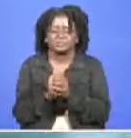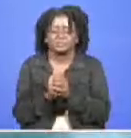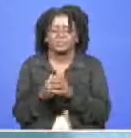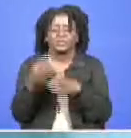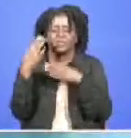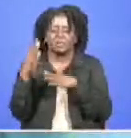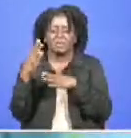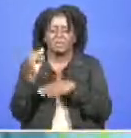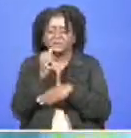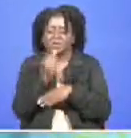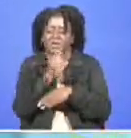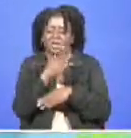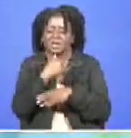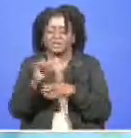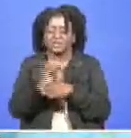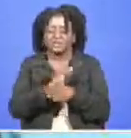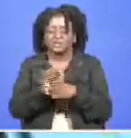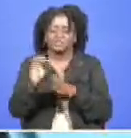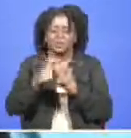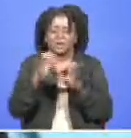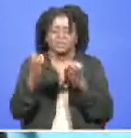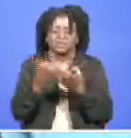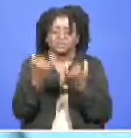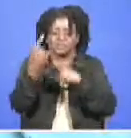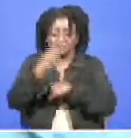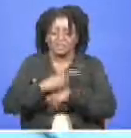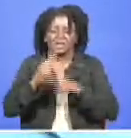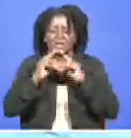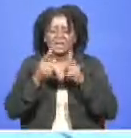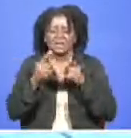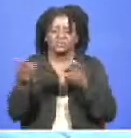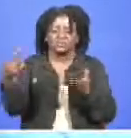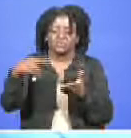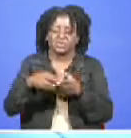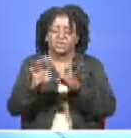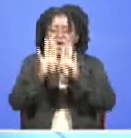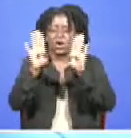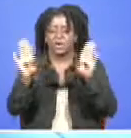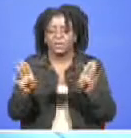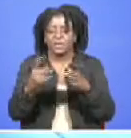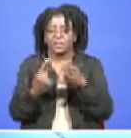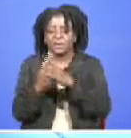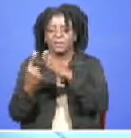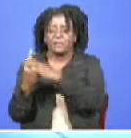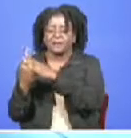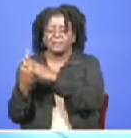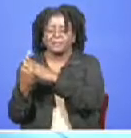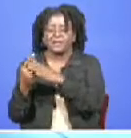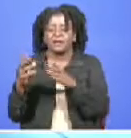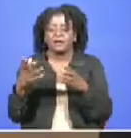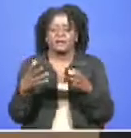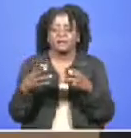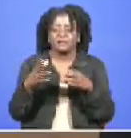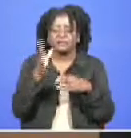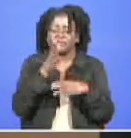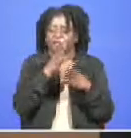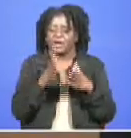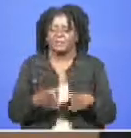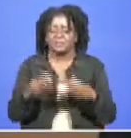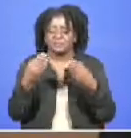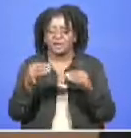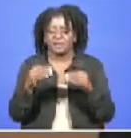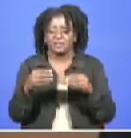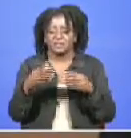The Bahamas Agriculture and Industrial Corporation today announcing the reopening of its pop-up farmers market. The market closed out